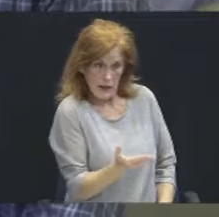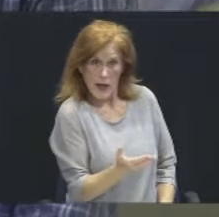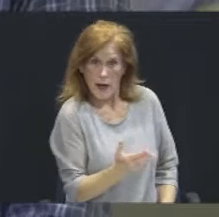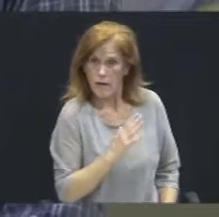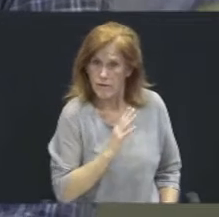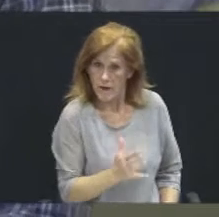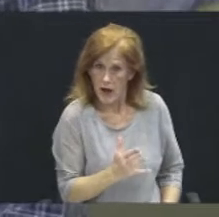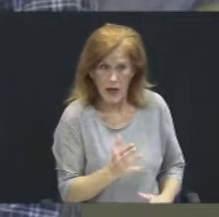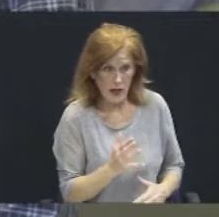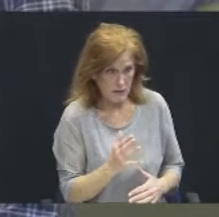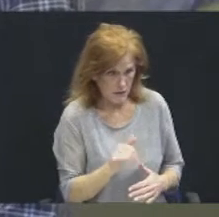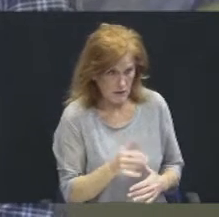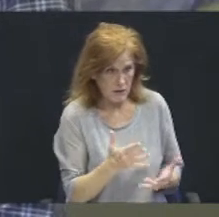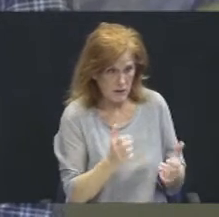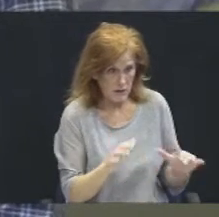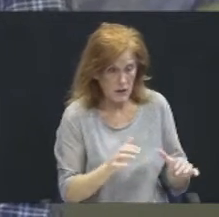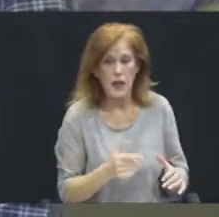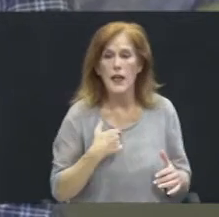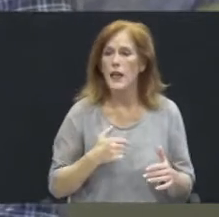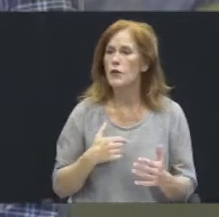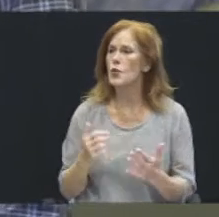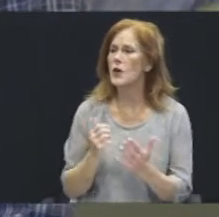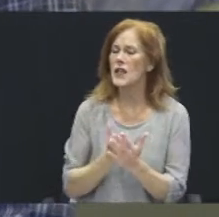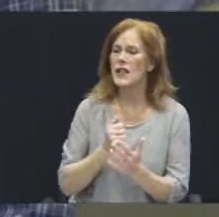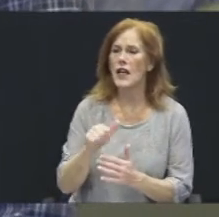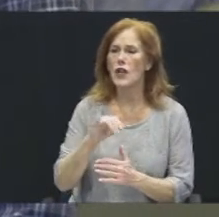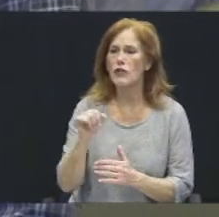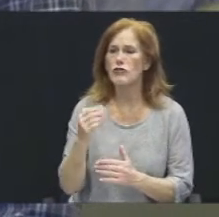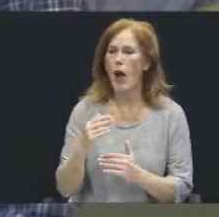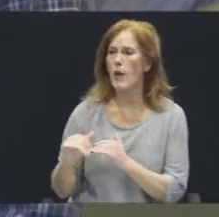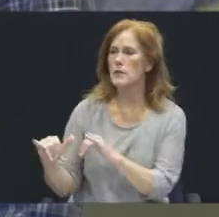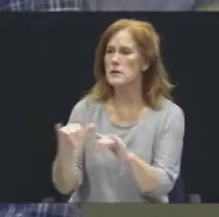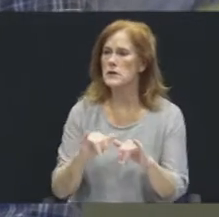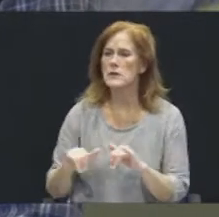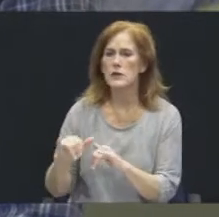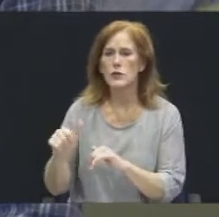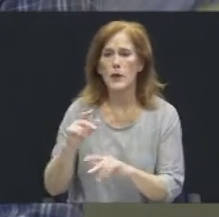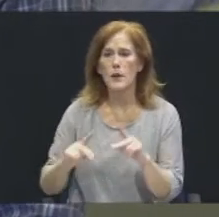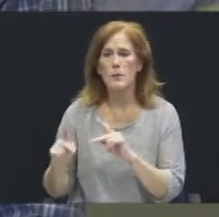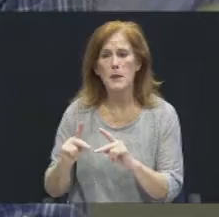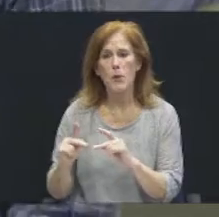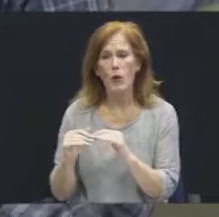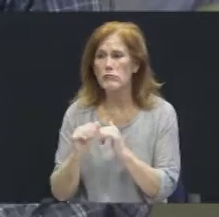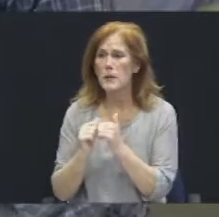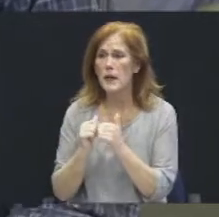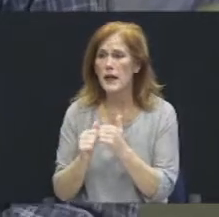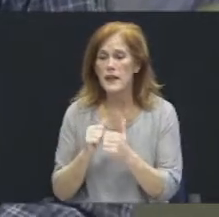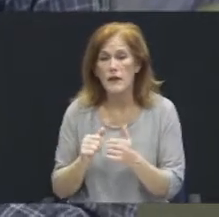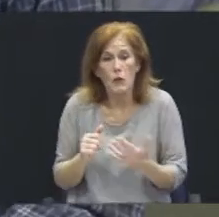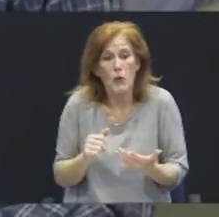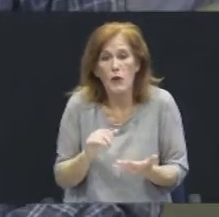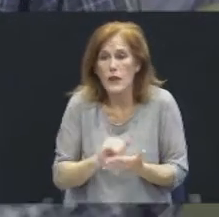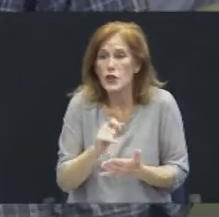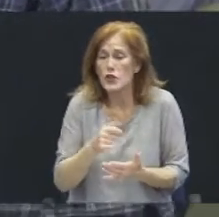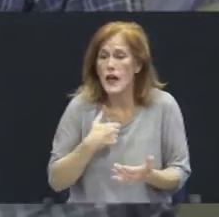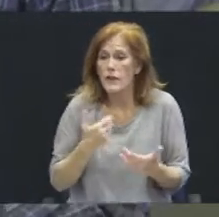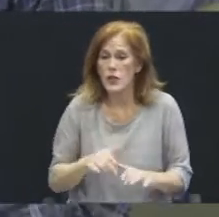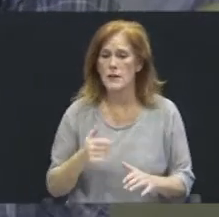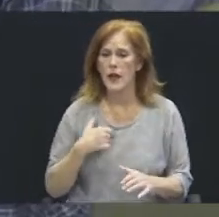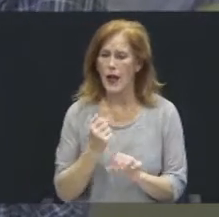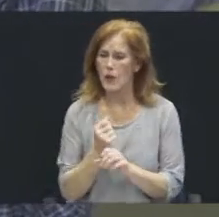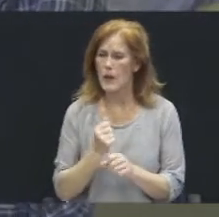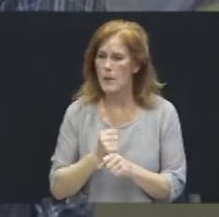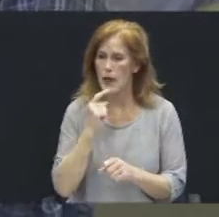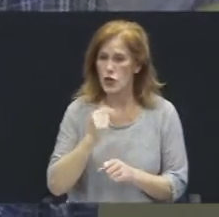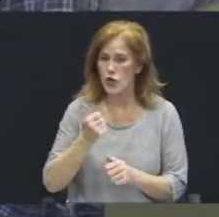you want to gain competitive employment, then that's what you should do. And I just want to make sure that each individual has the